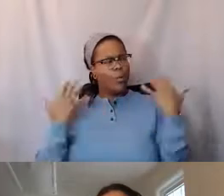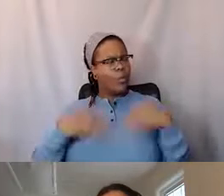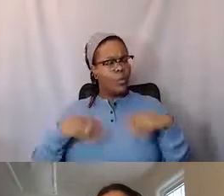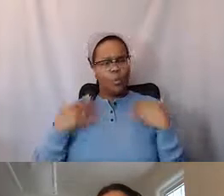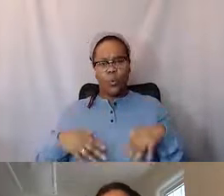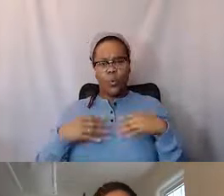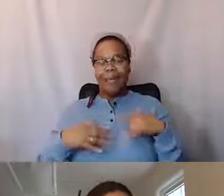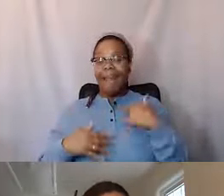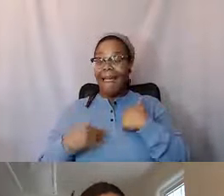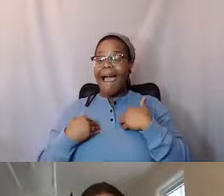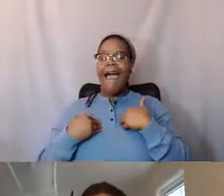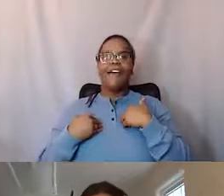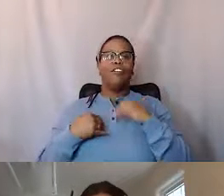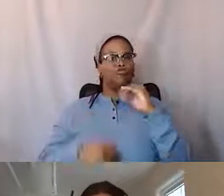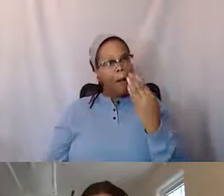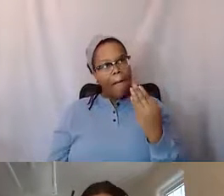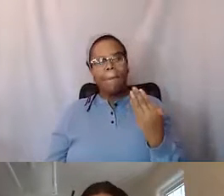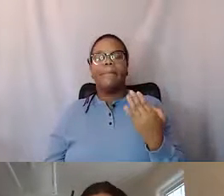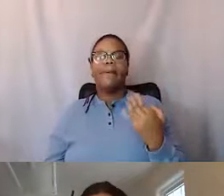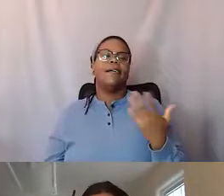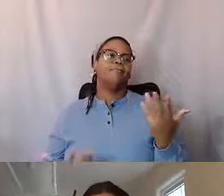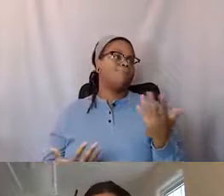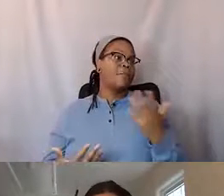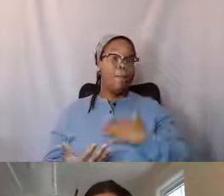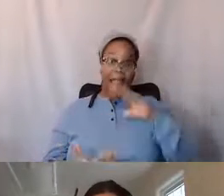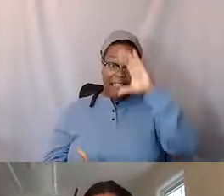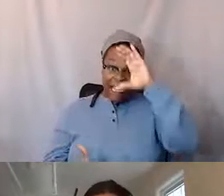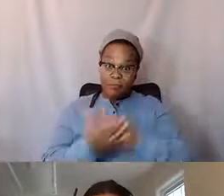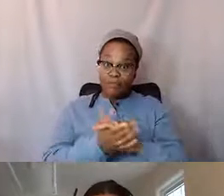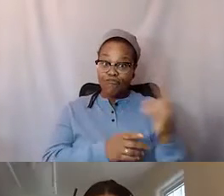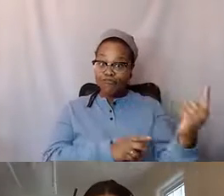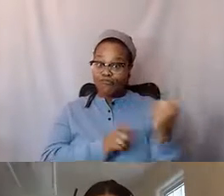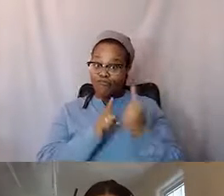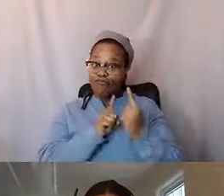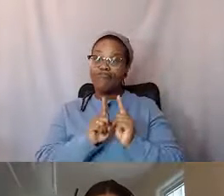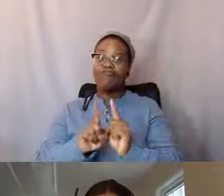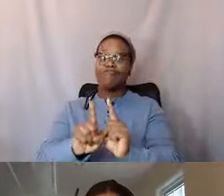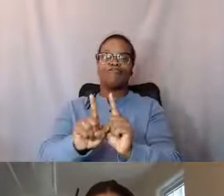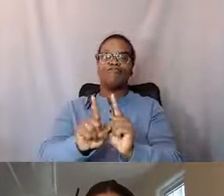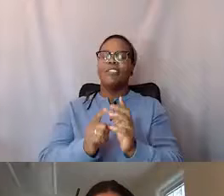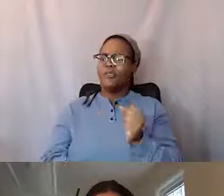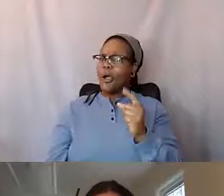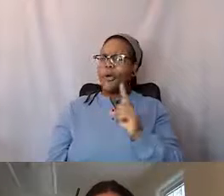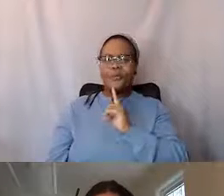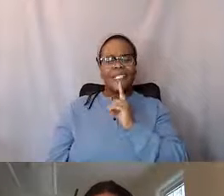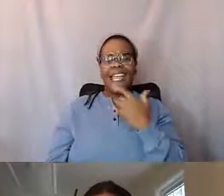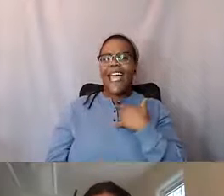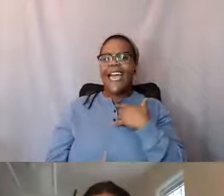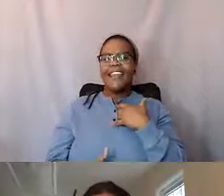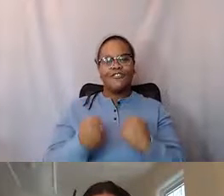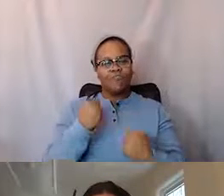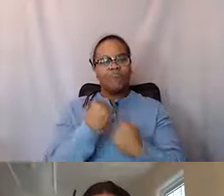I had a job, and my husband came with me. So, I had a whole secure